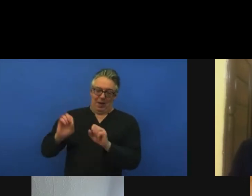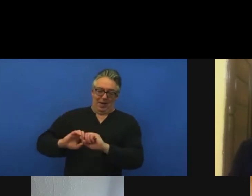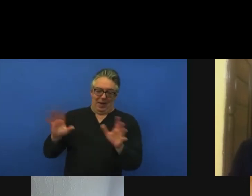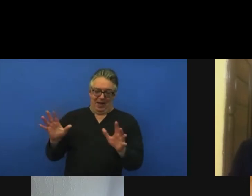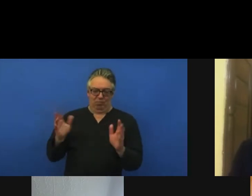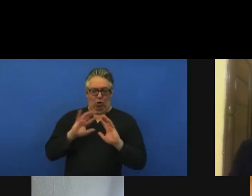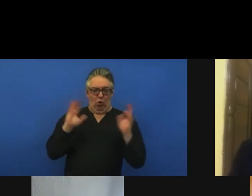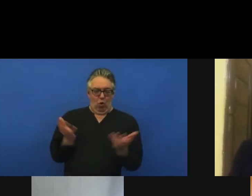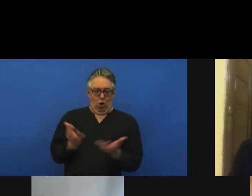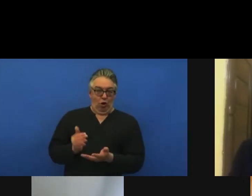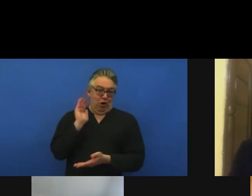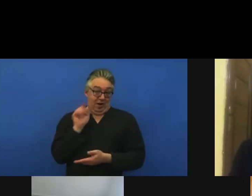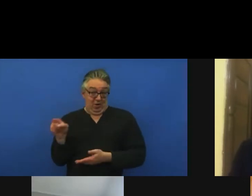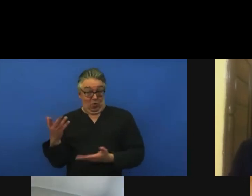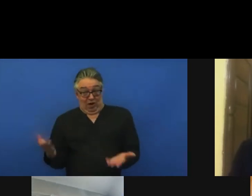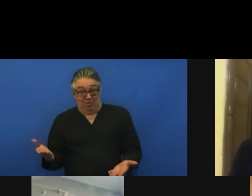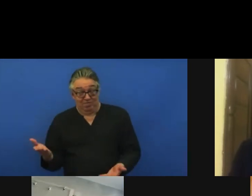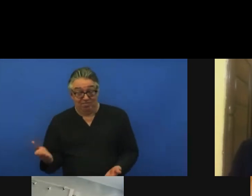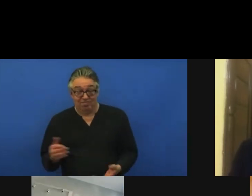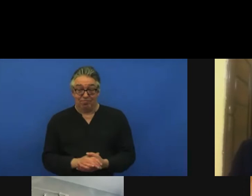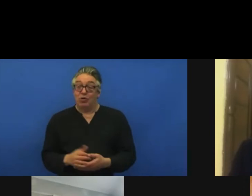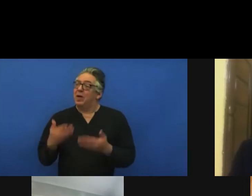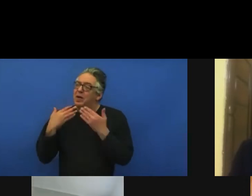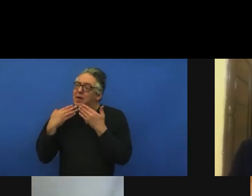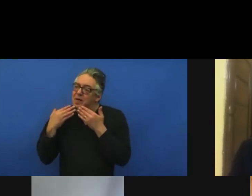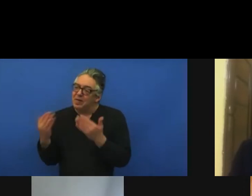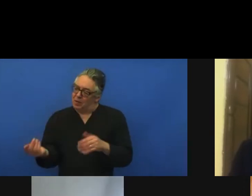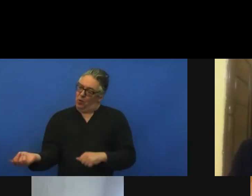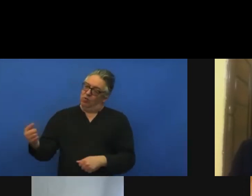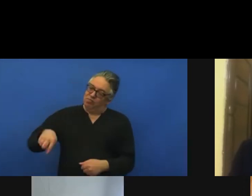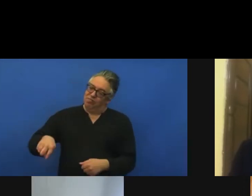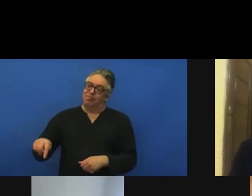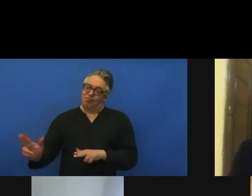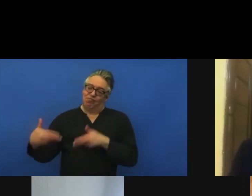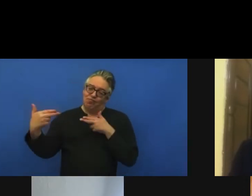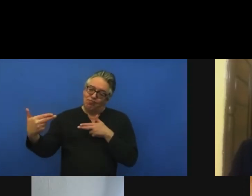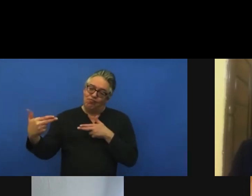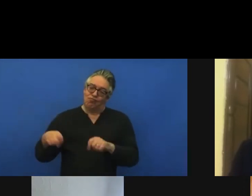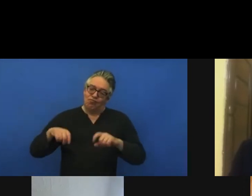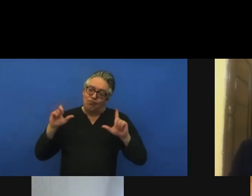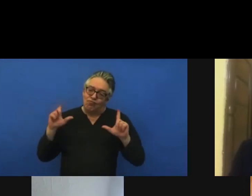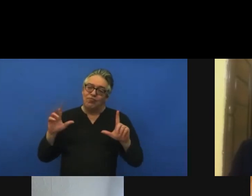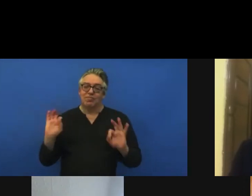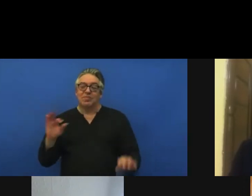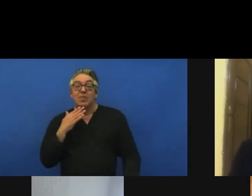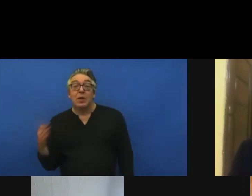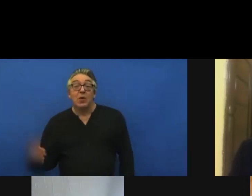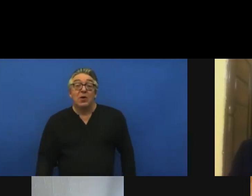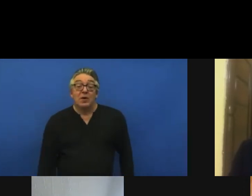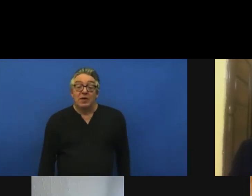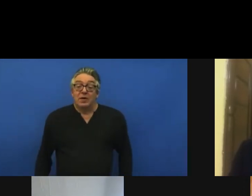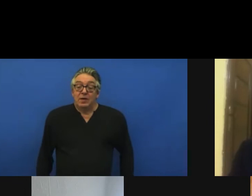and your message will be impactful. I really thank you, Sasha, for having taken part in this session. Thank you, Sasha.